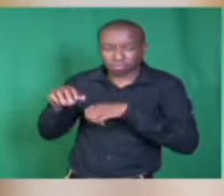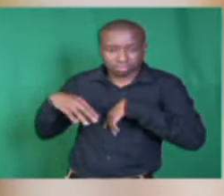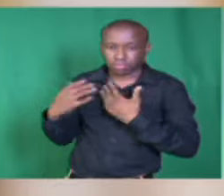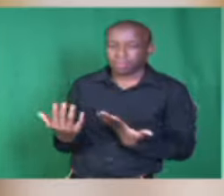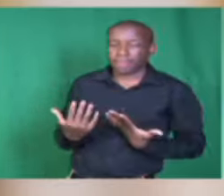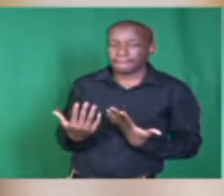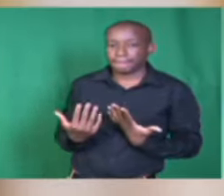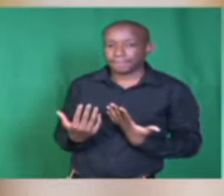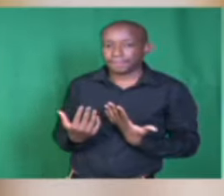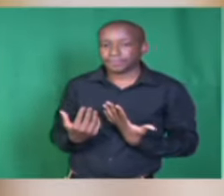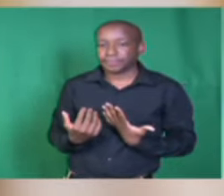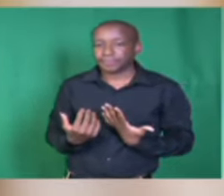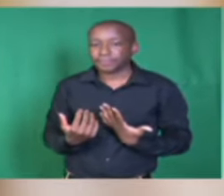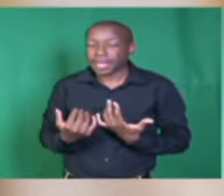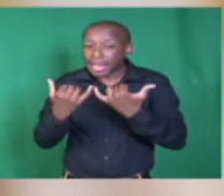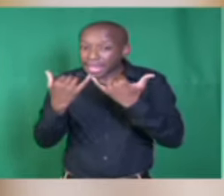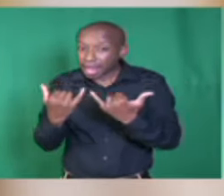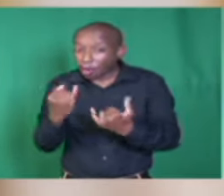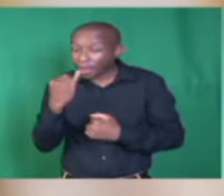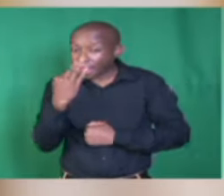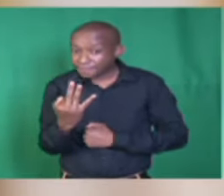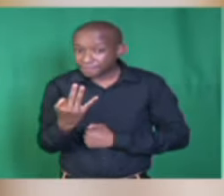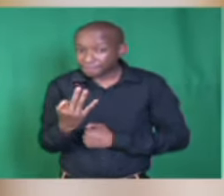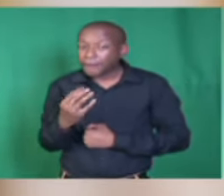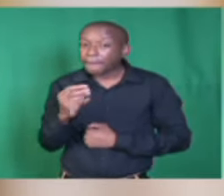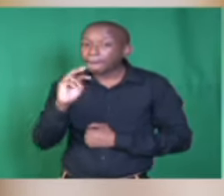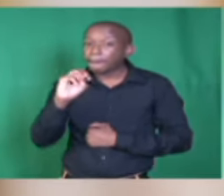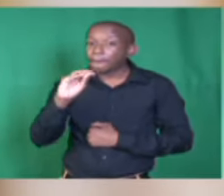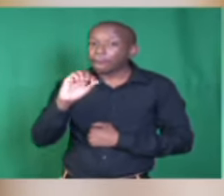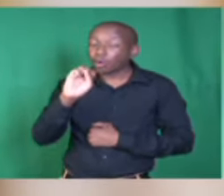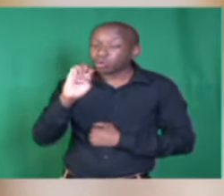again. And if Moses